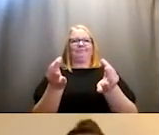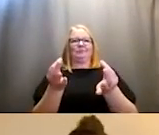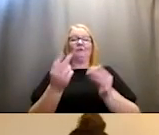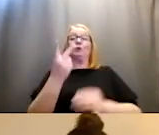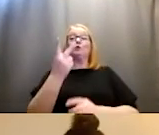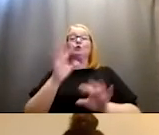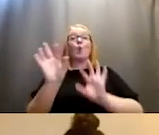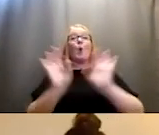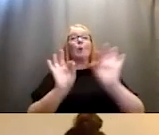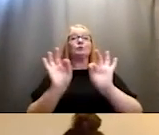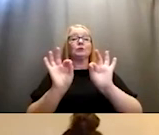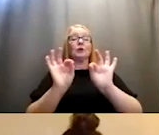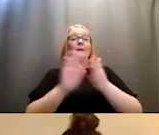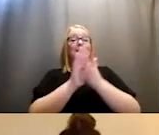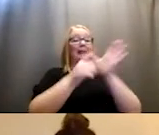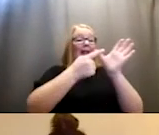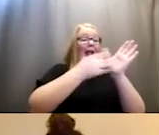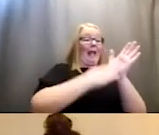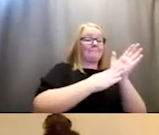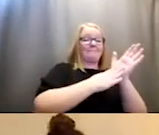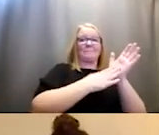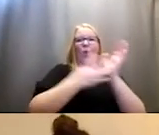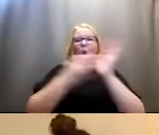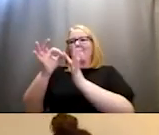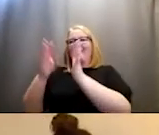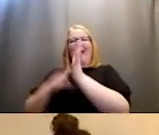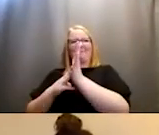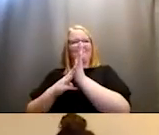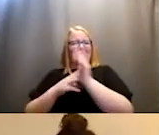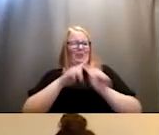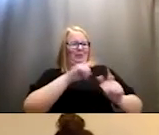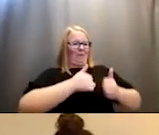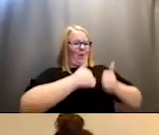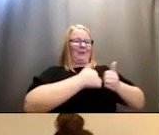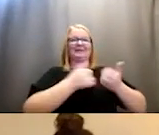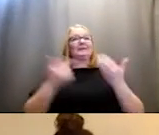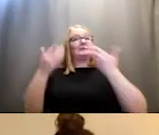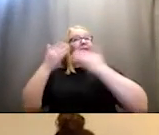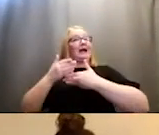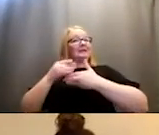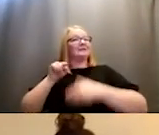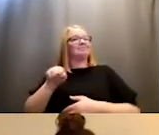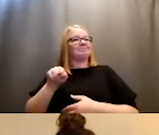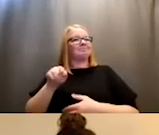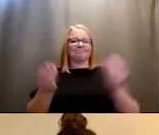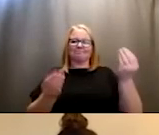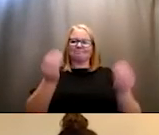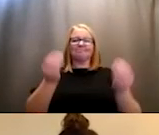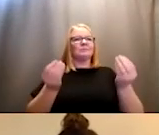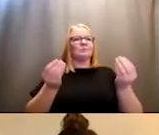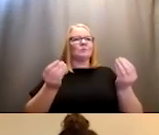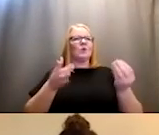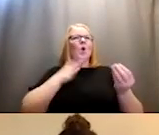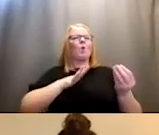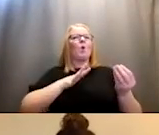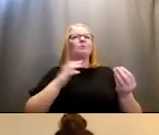So the AM perfume for in the daytime and the PM perfume for at nighttime. And she said to the manufacturers that she wanted her fragrance